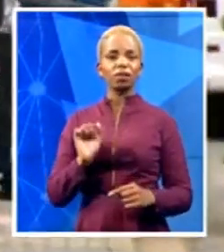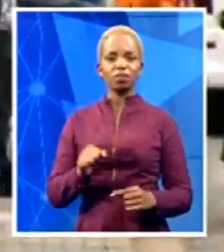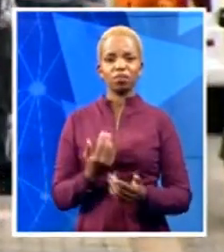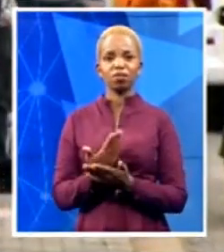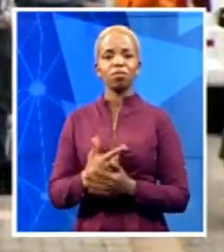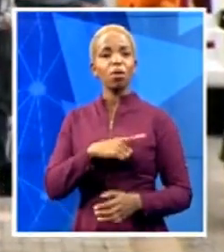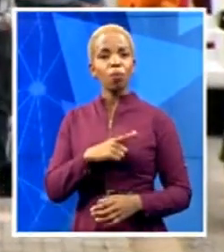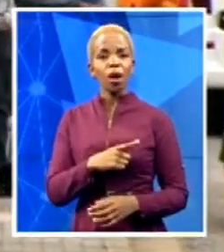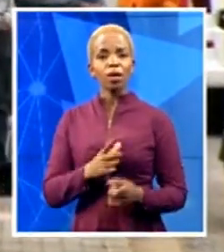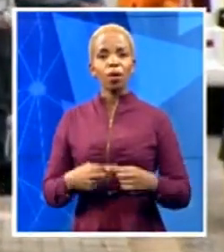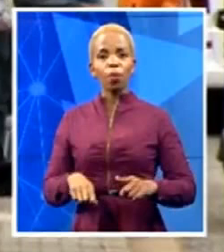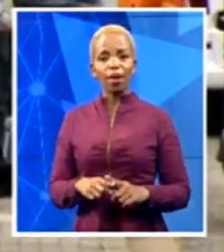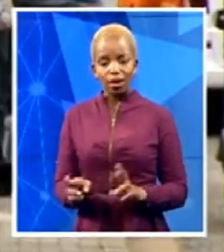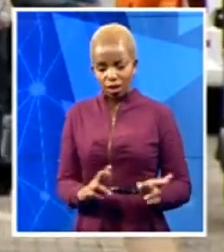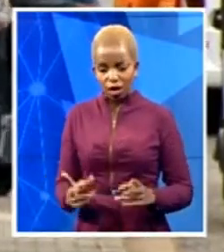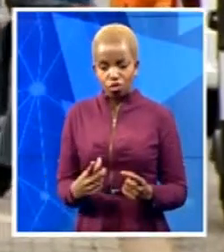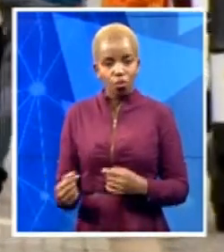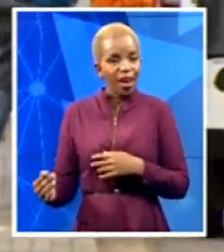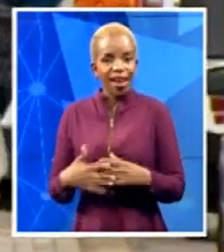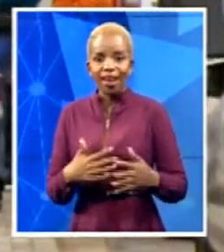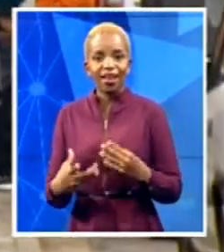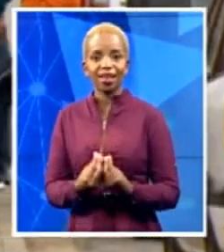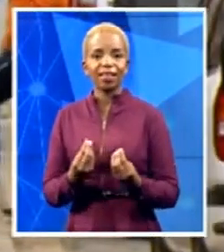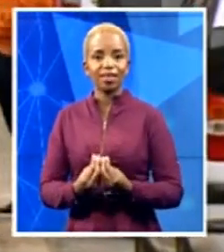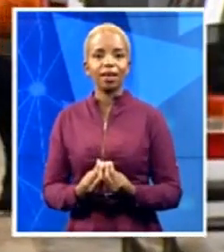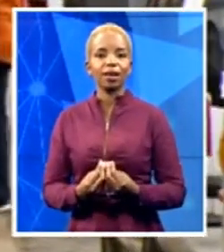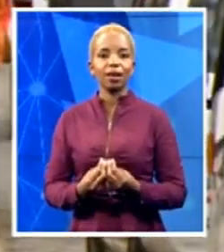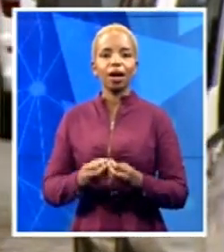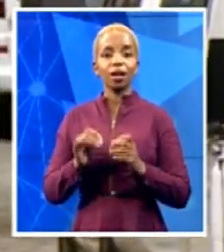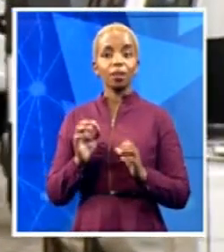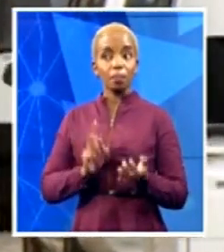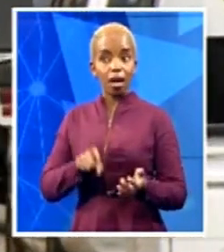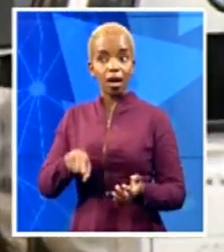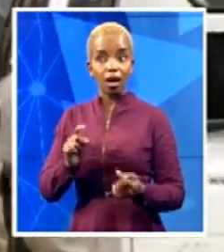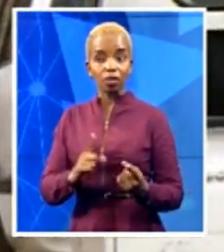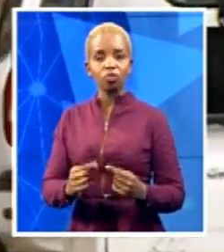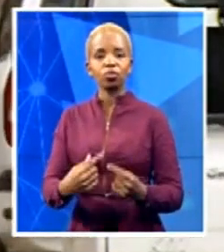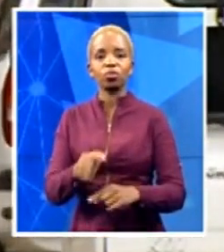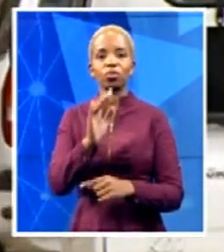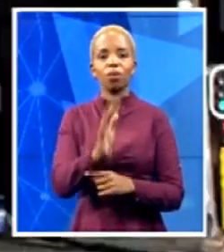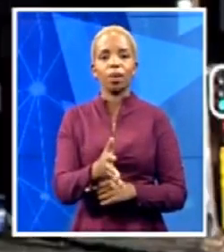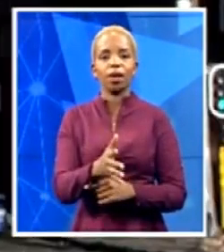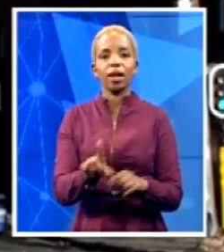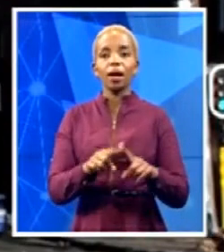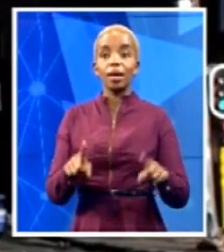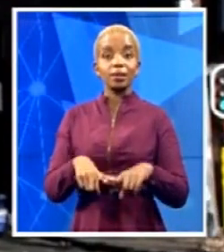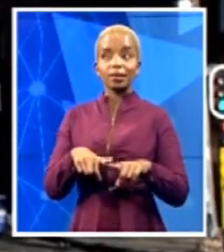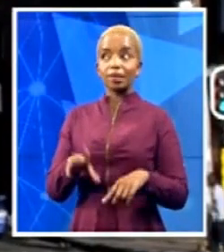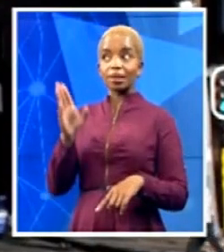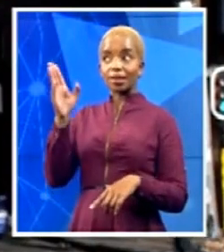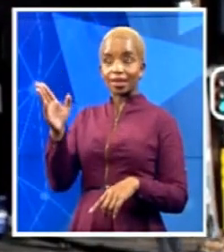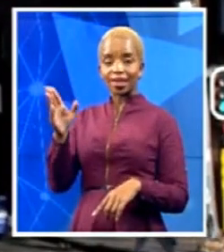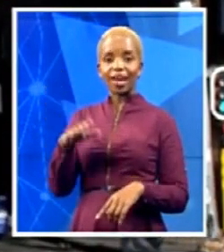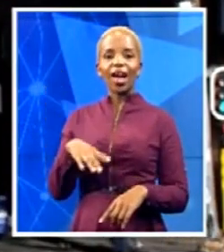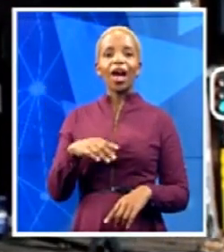at the same time, don't forget what I said to you earlier on. It is in the president's statement himself who said we must now